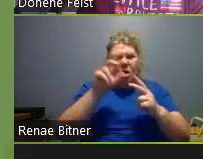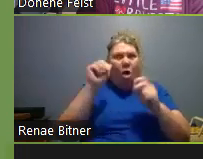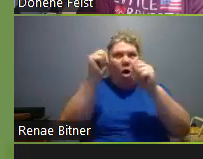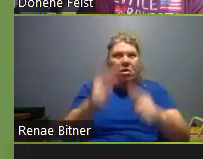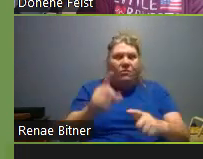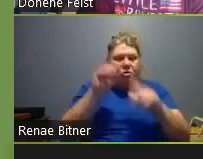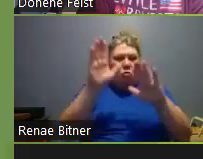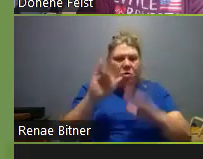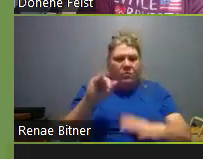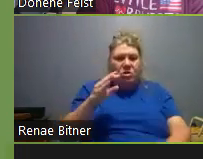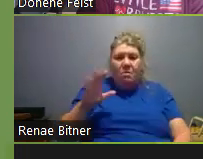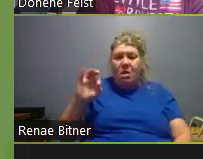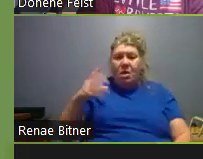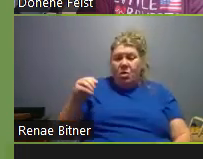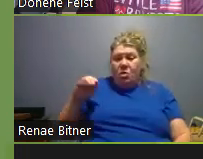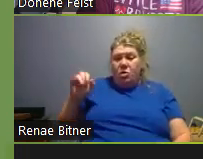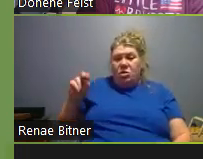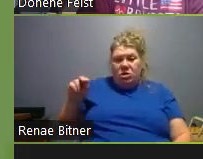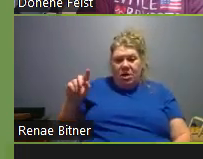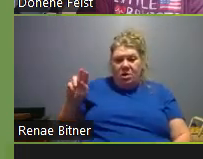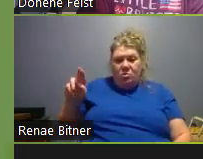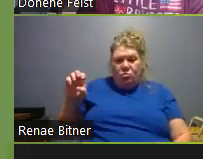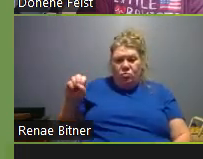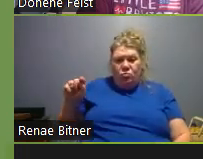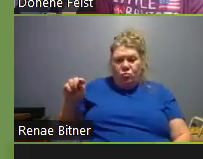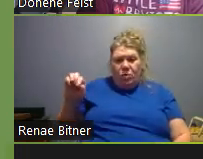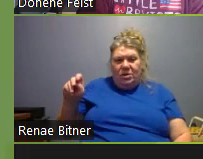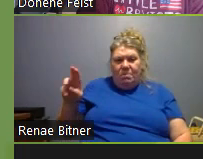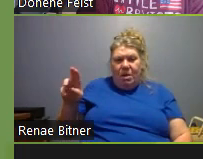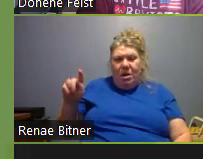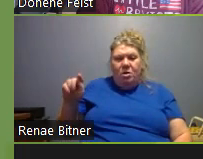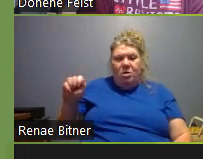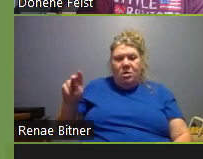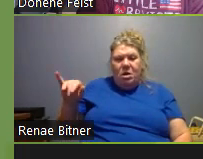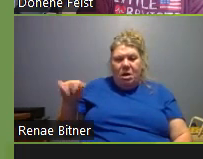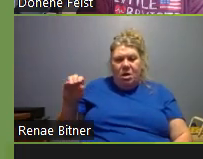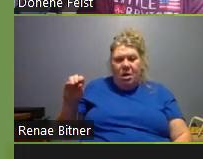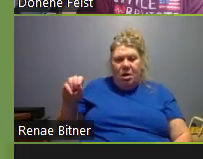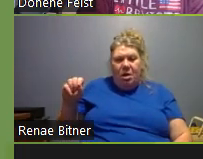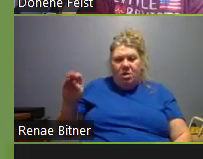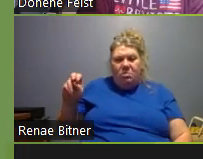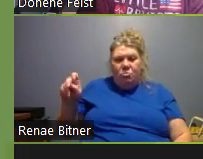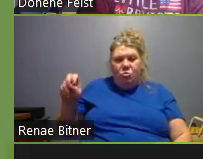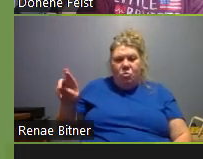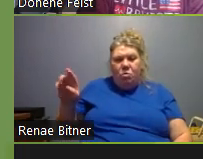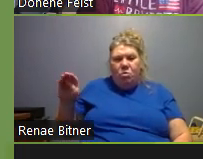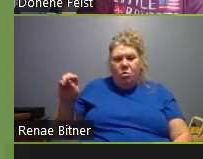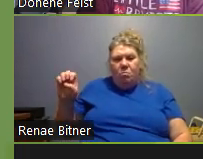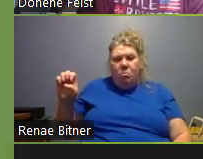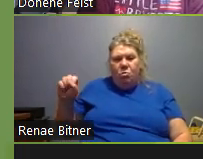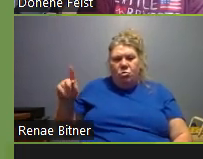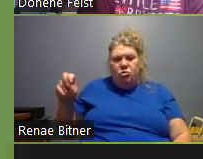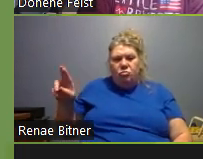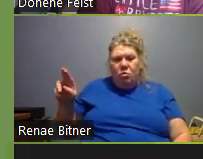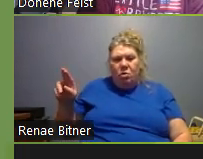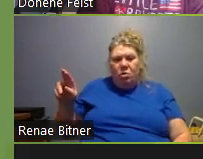And in Fargo, we have Jen Restemeyer, Tanya Oss Brewer, Mo Swanson. She's gotten married now, so